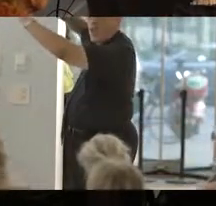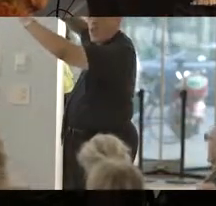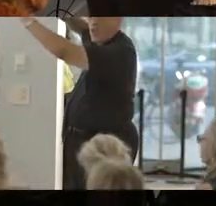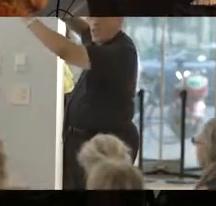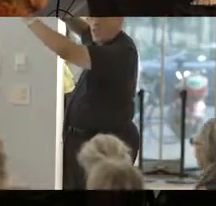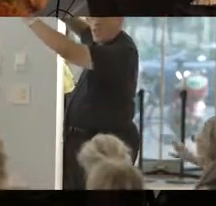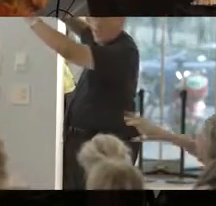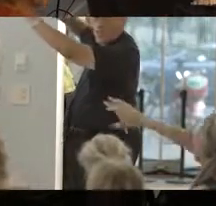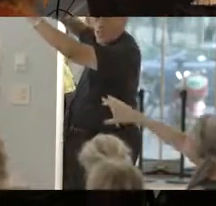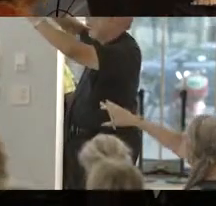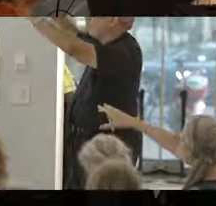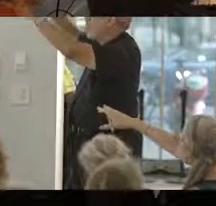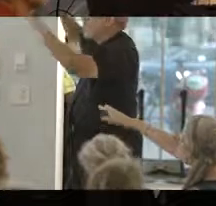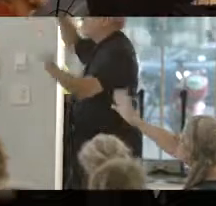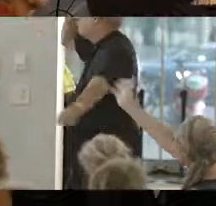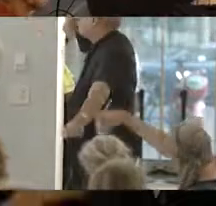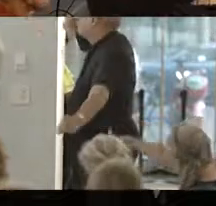Okay. All right.